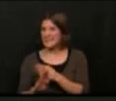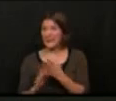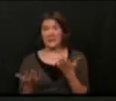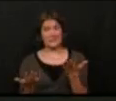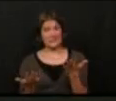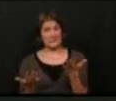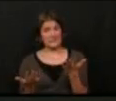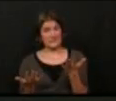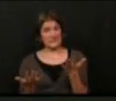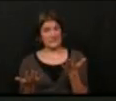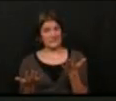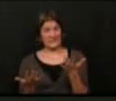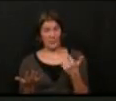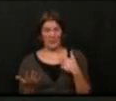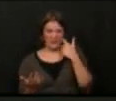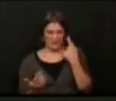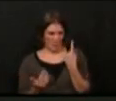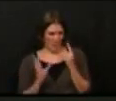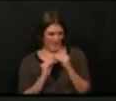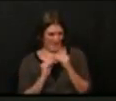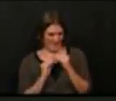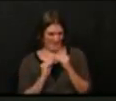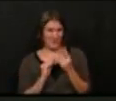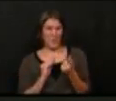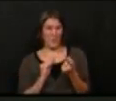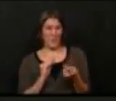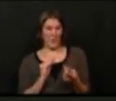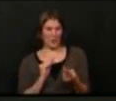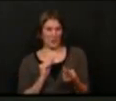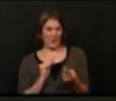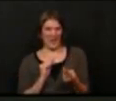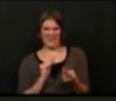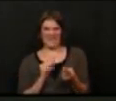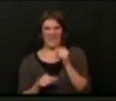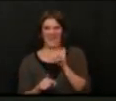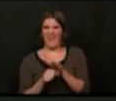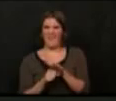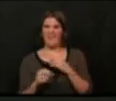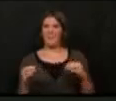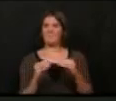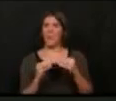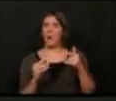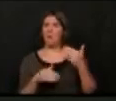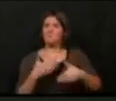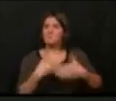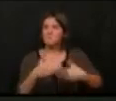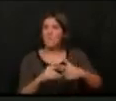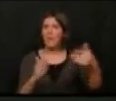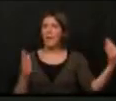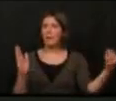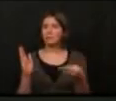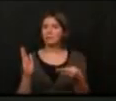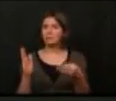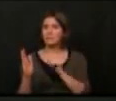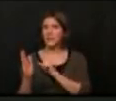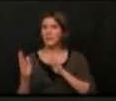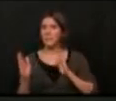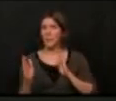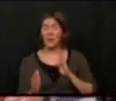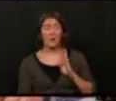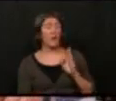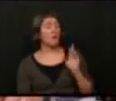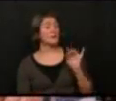got, well, I know we've only got the one meeting. I know we've only got one. This one in November, and then I was hoping we'd have something by then. Well, there is an argument